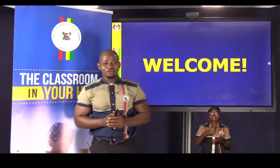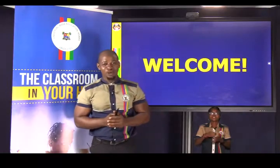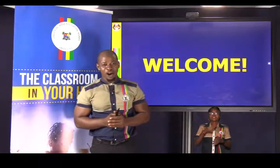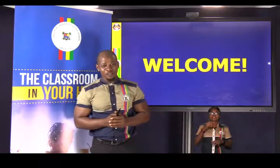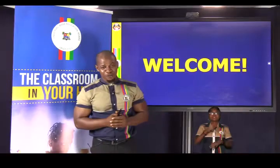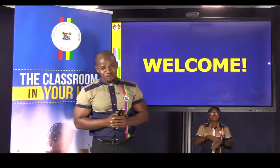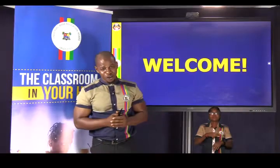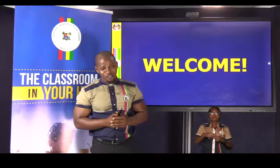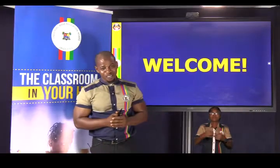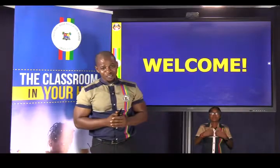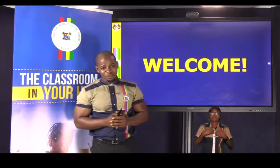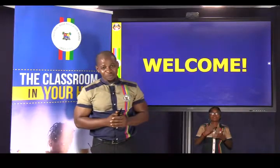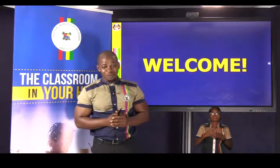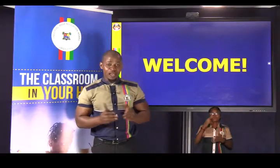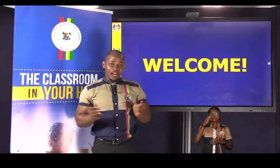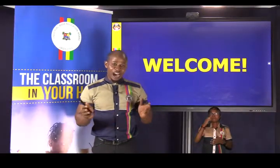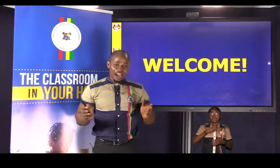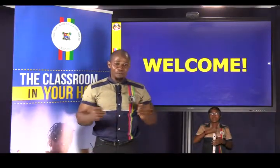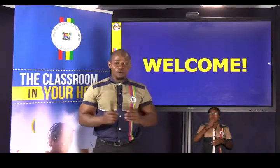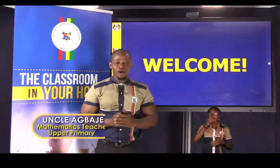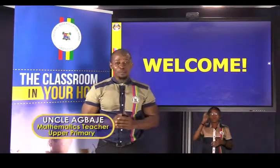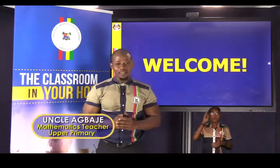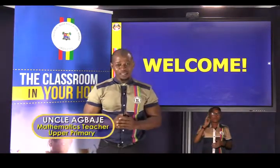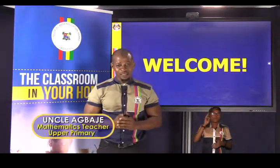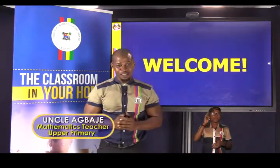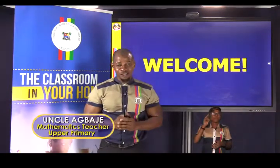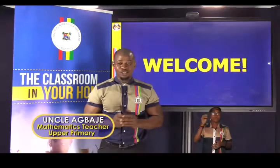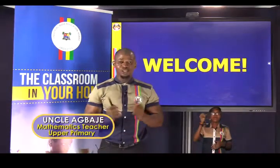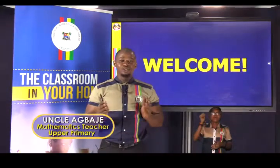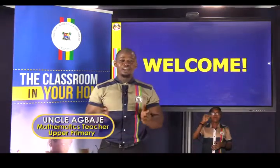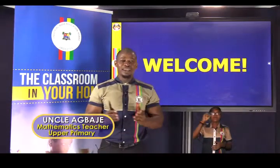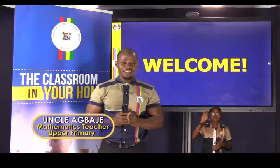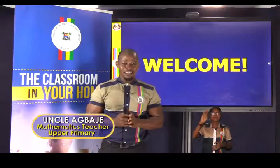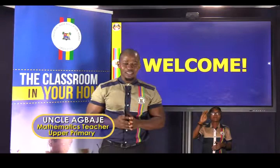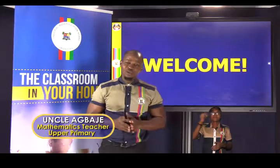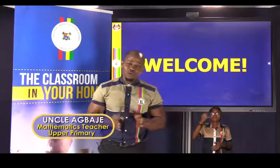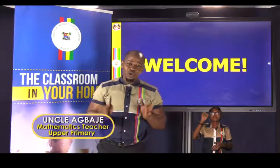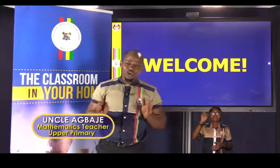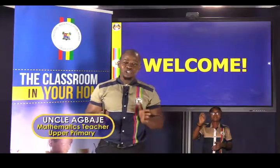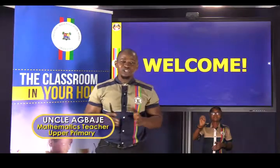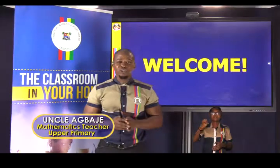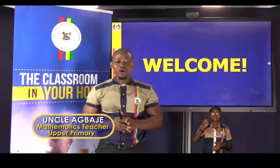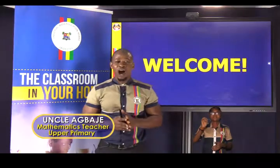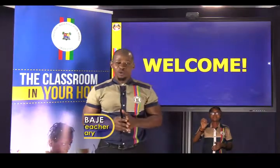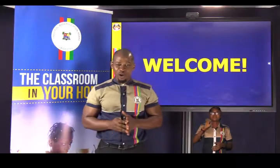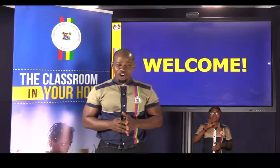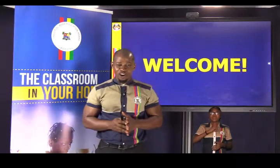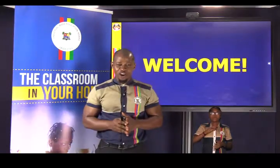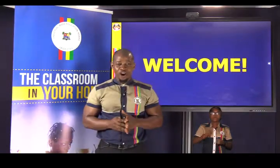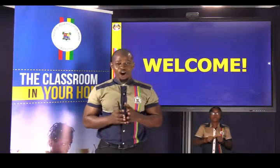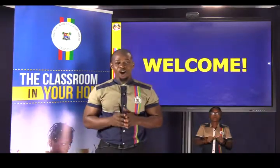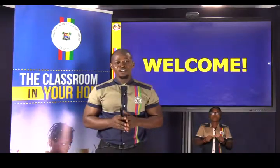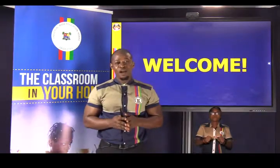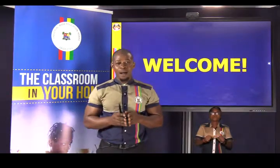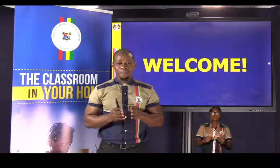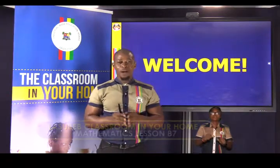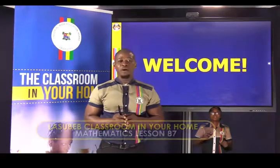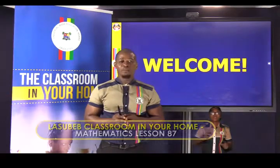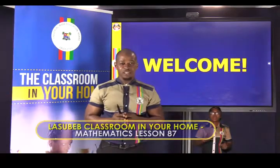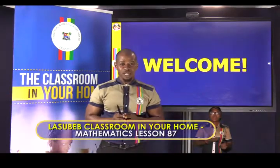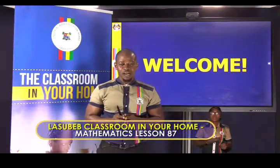it is time to have some fun. I am Uncle Agbaje. Today, we will continue our work